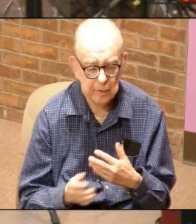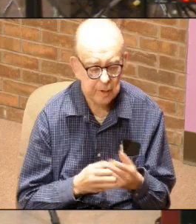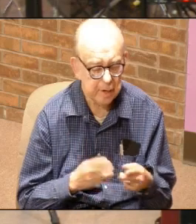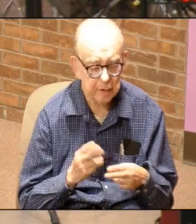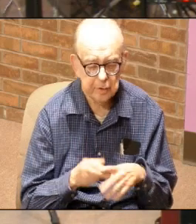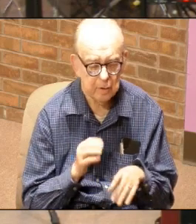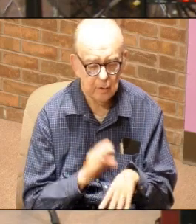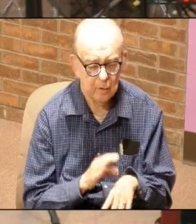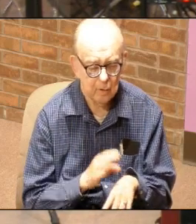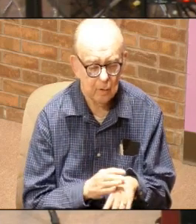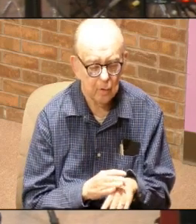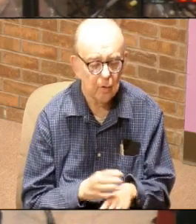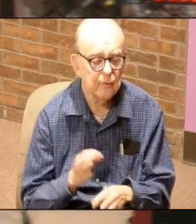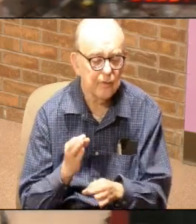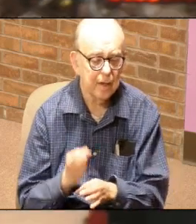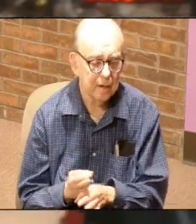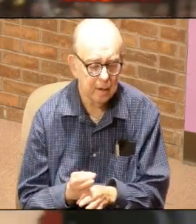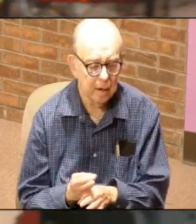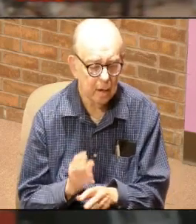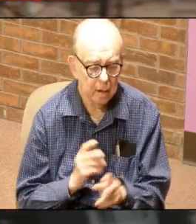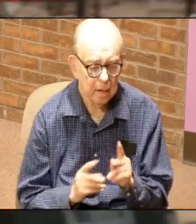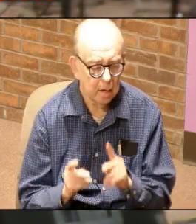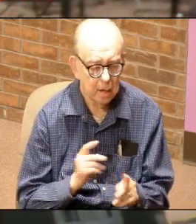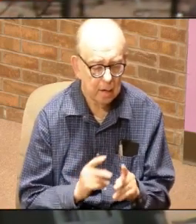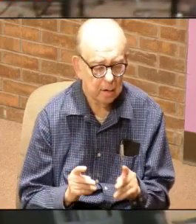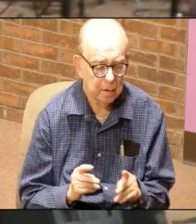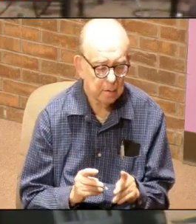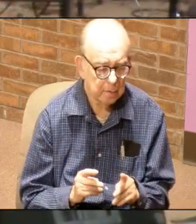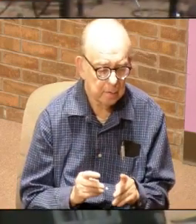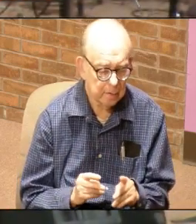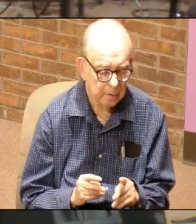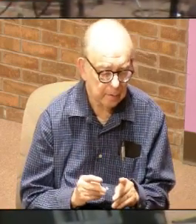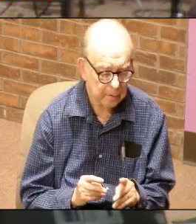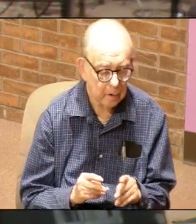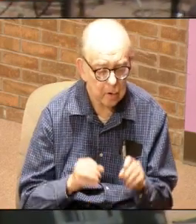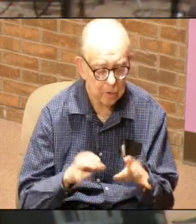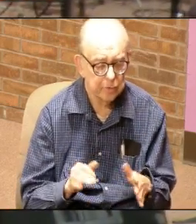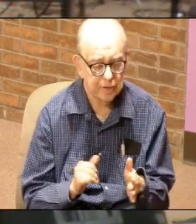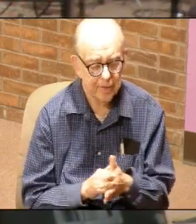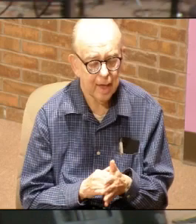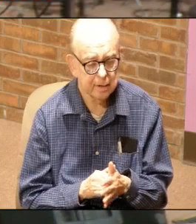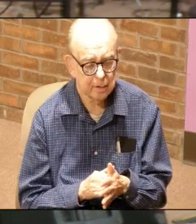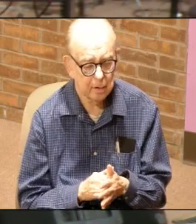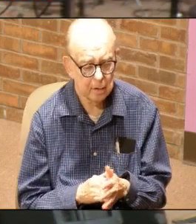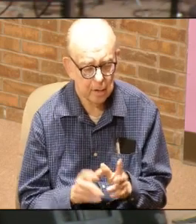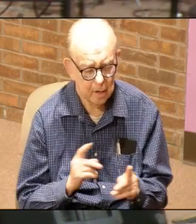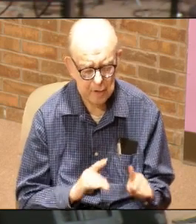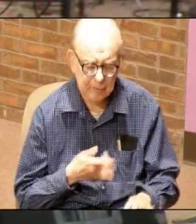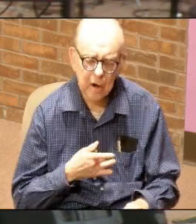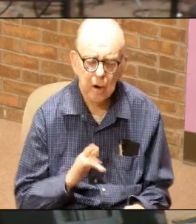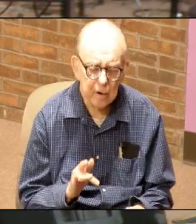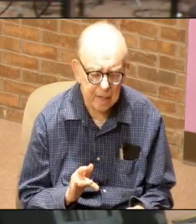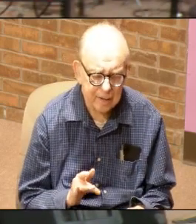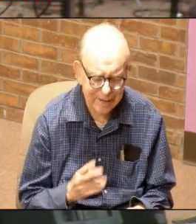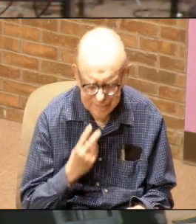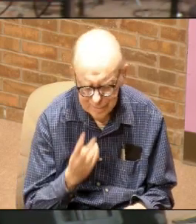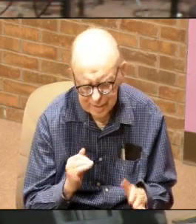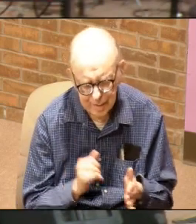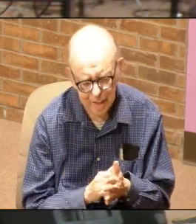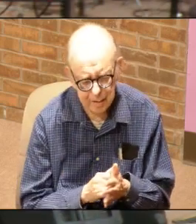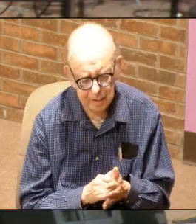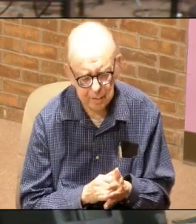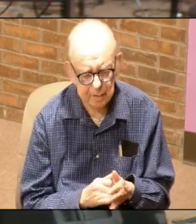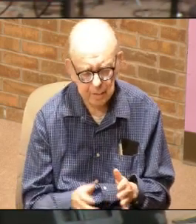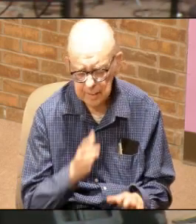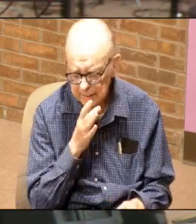denomination or what faith. People are losing that. And people are hurting, as you've seen.